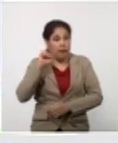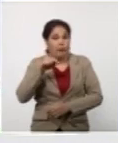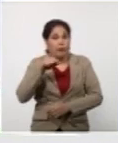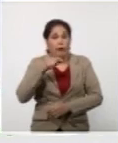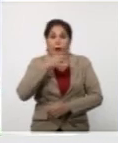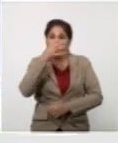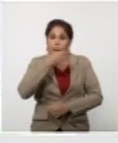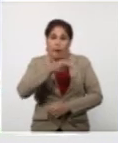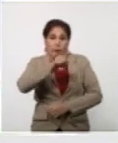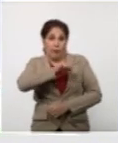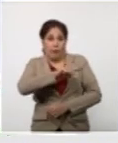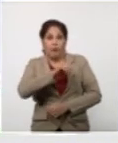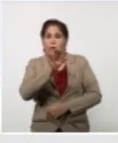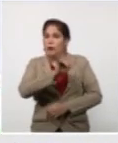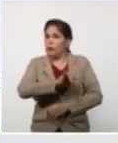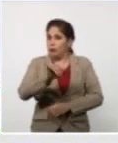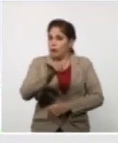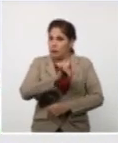demonstrated.